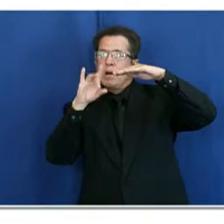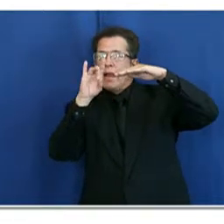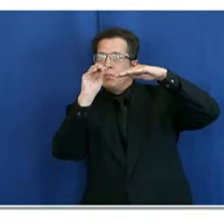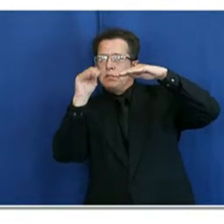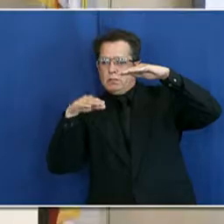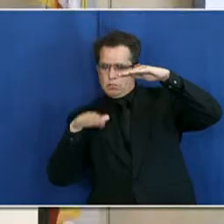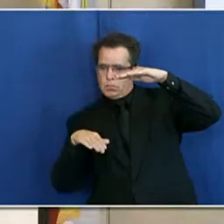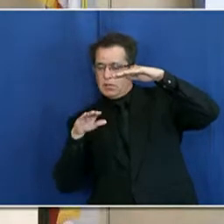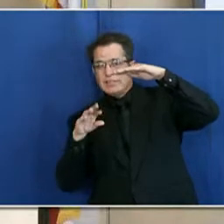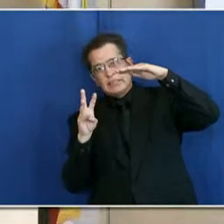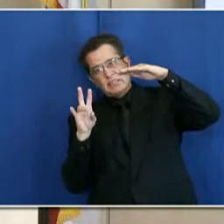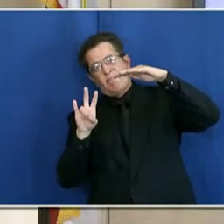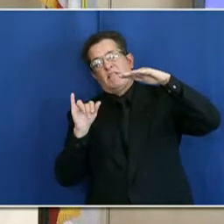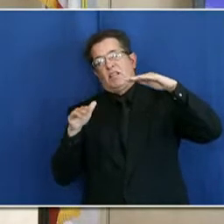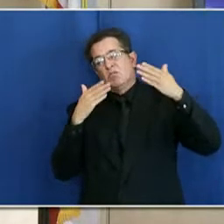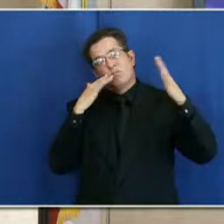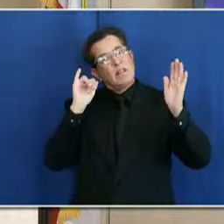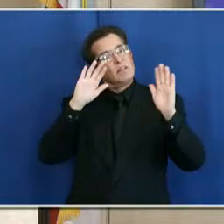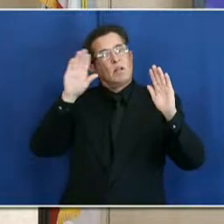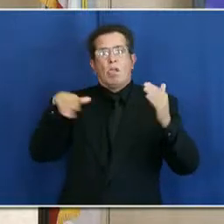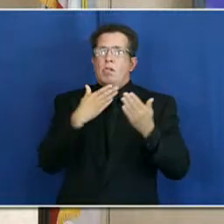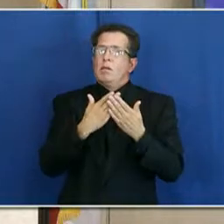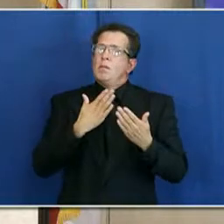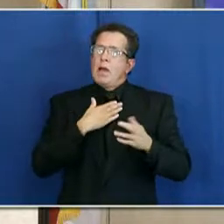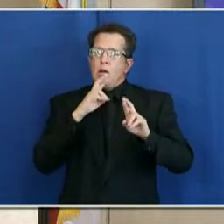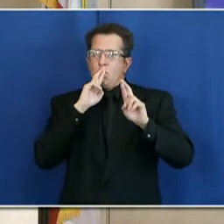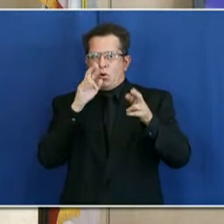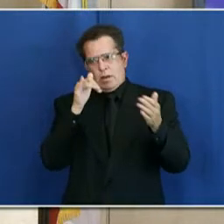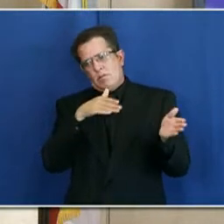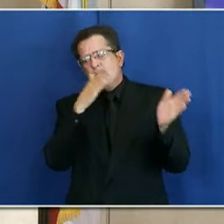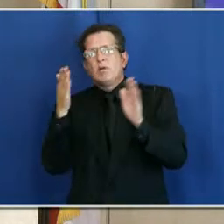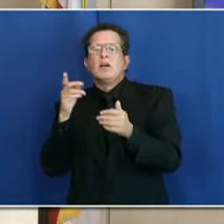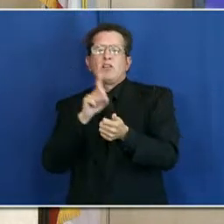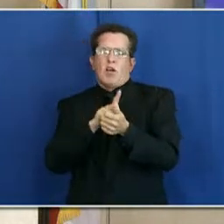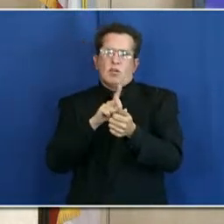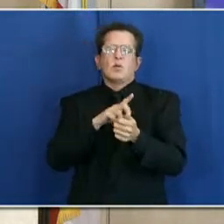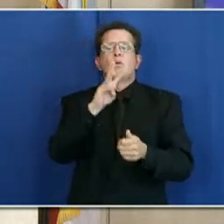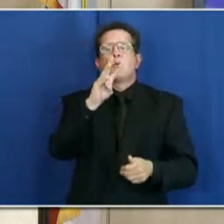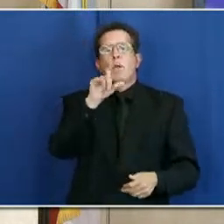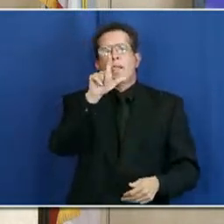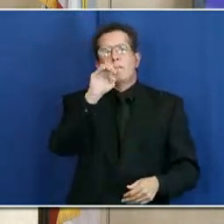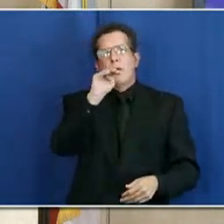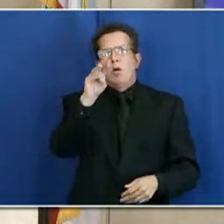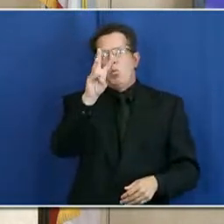flat. That concludes my section of the report. I'll now turn it over to Dr. Wooten for her Public Health Officer's update.